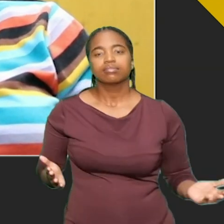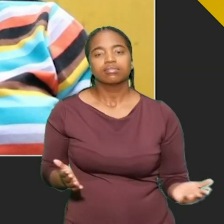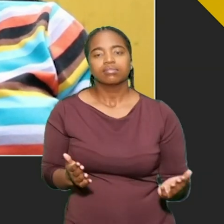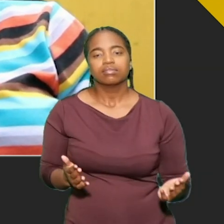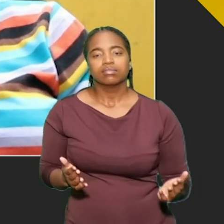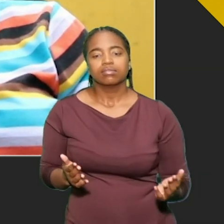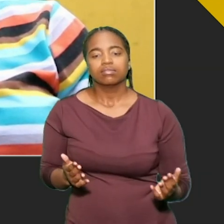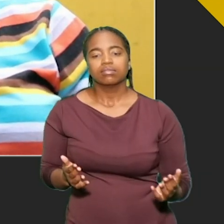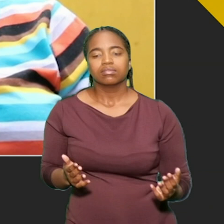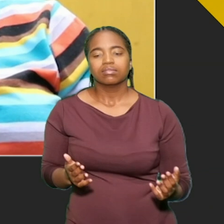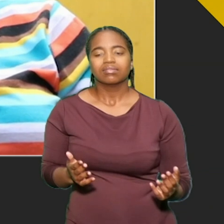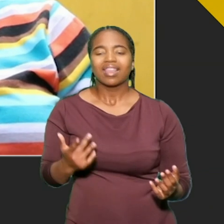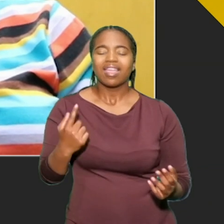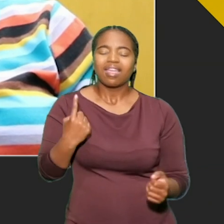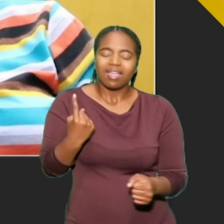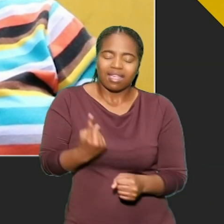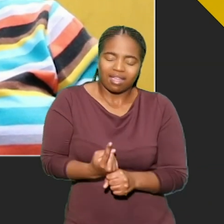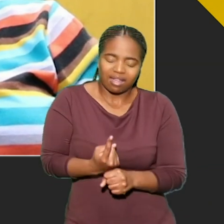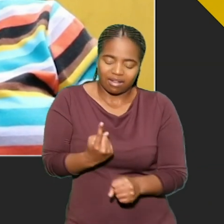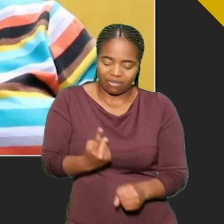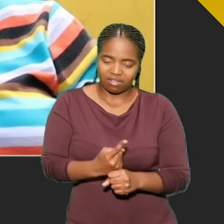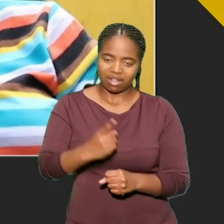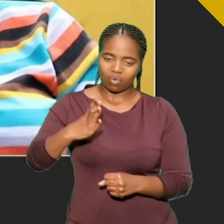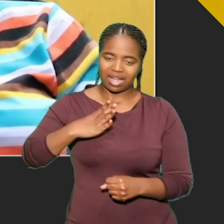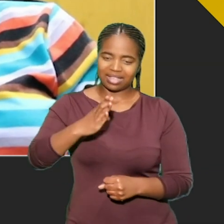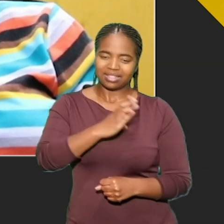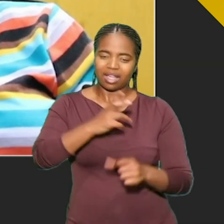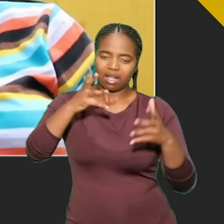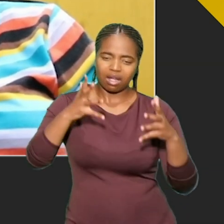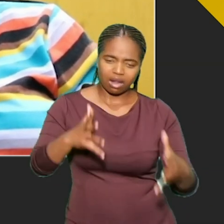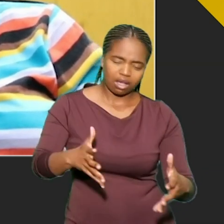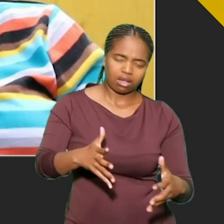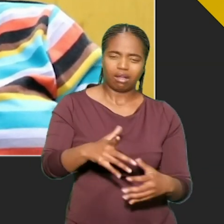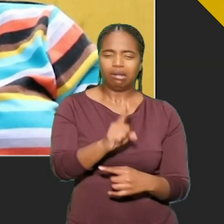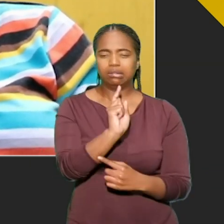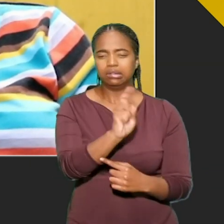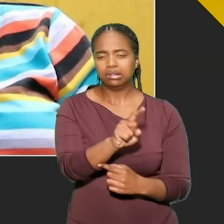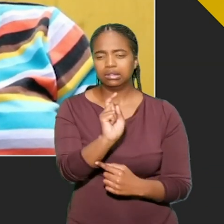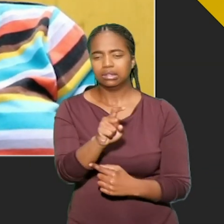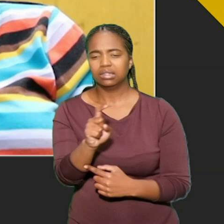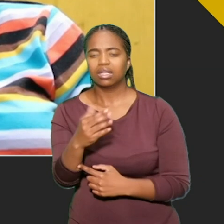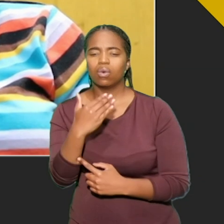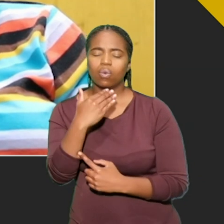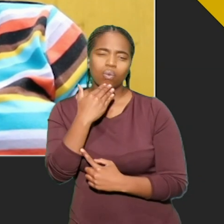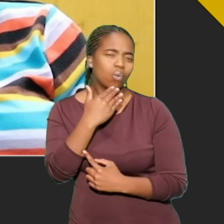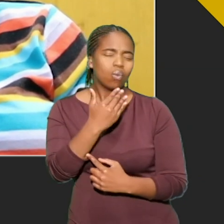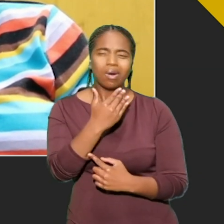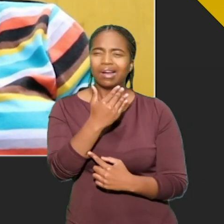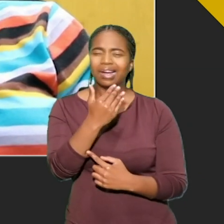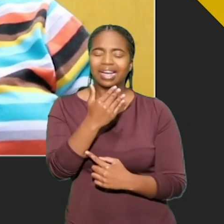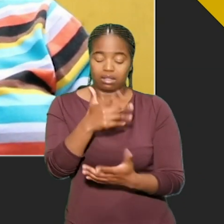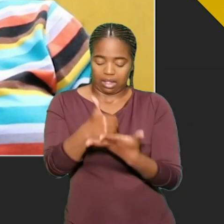Umhla nezolo siye sithethe noceba bethu, special ward councillor ongumlulami Vilima, akho nto